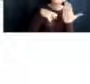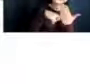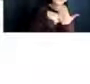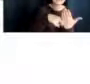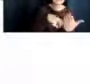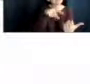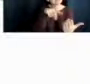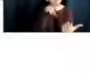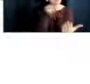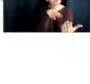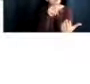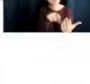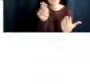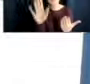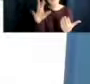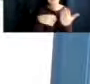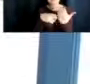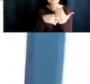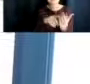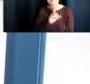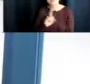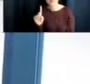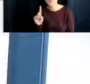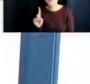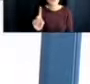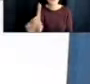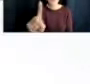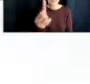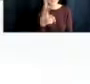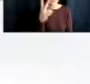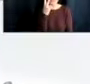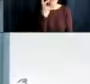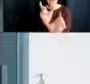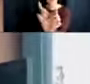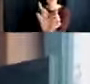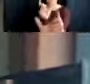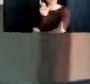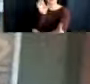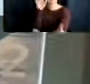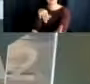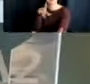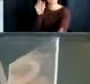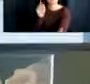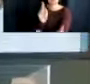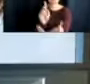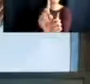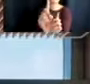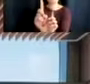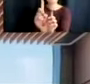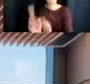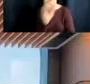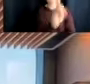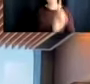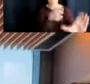walk down this area and down that bridge over there to get to your plane. So this is the beginning